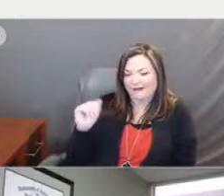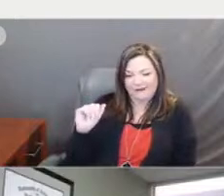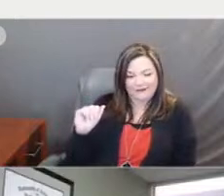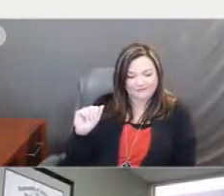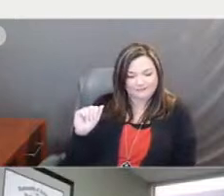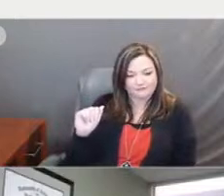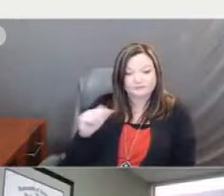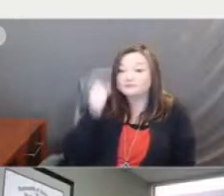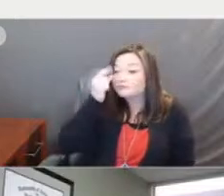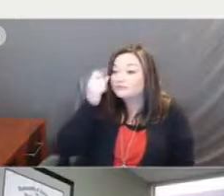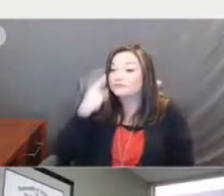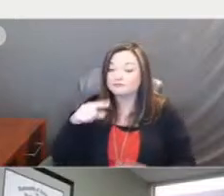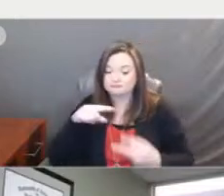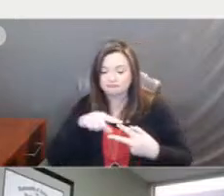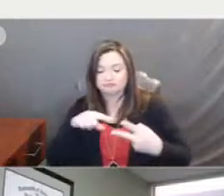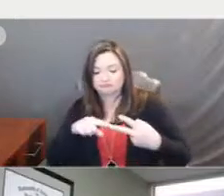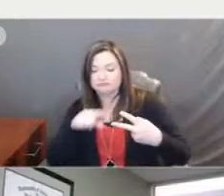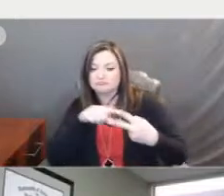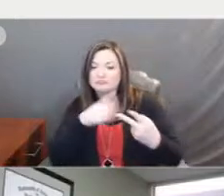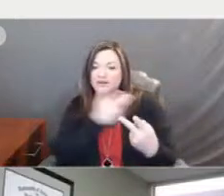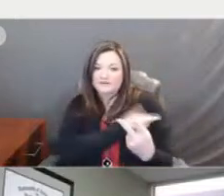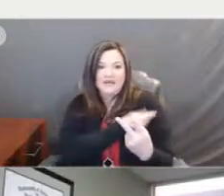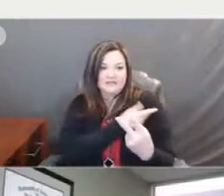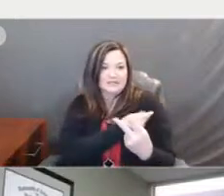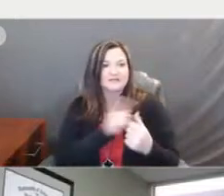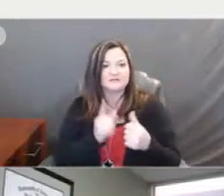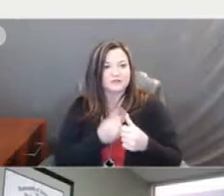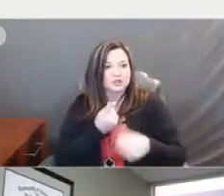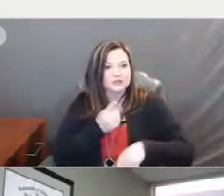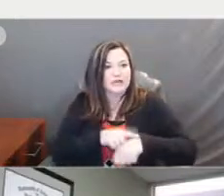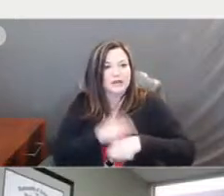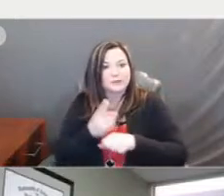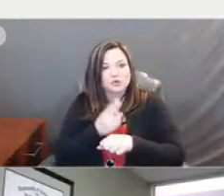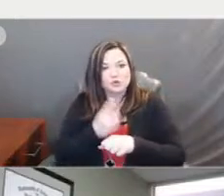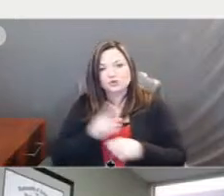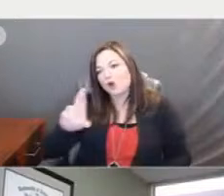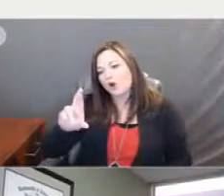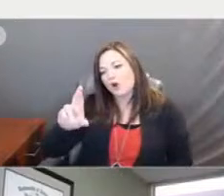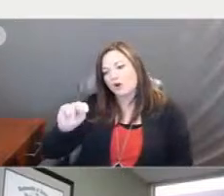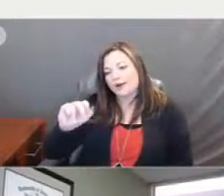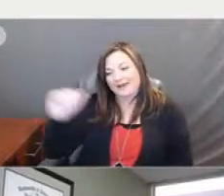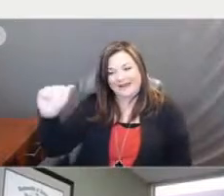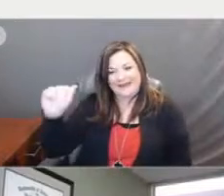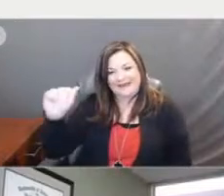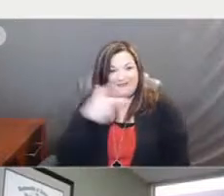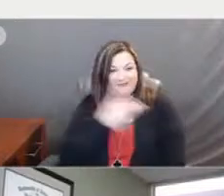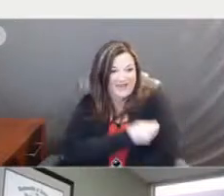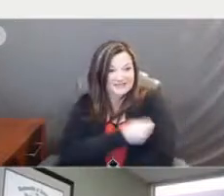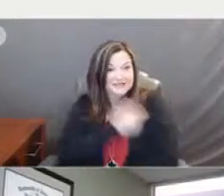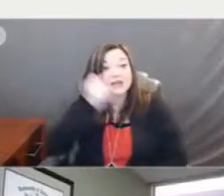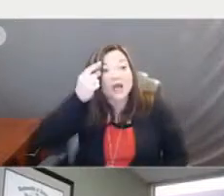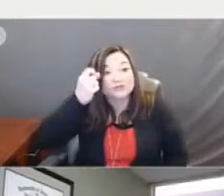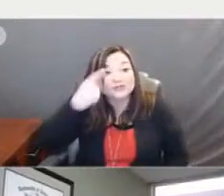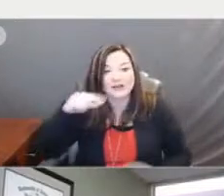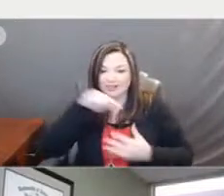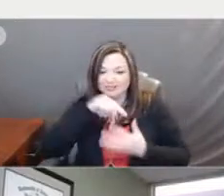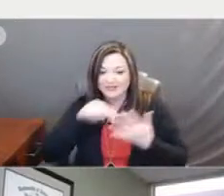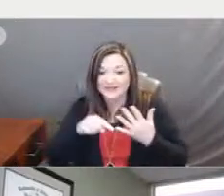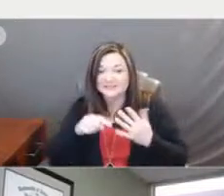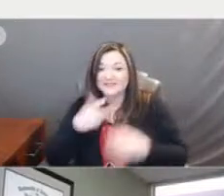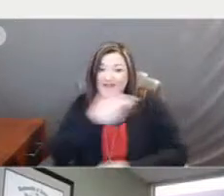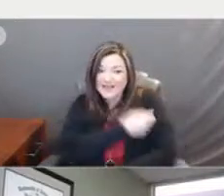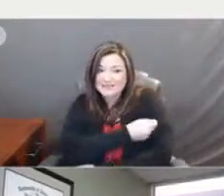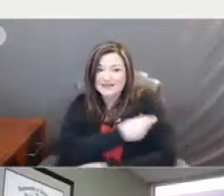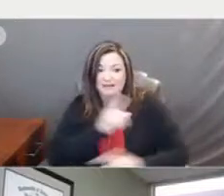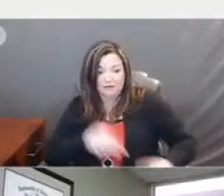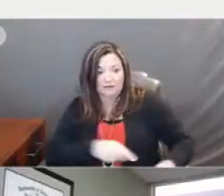first two vaccines we've had using the RNA vaccines. But these vaccines have been studied and under development